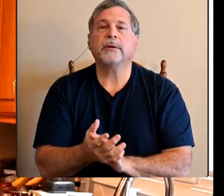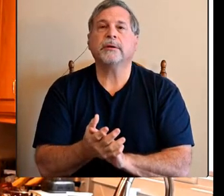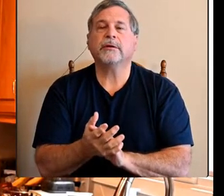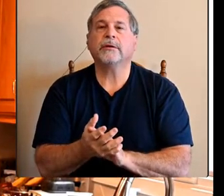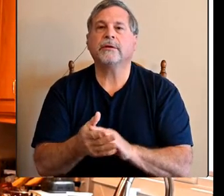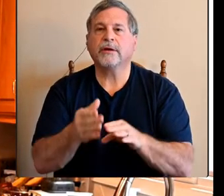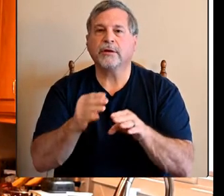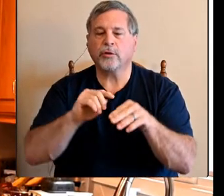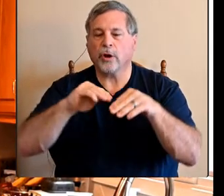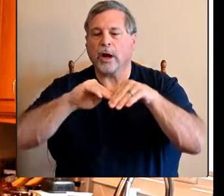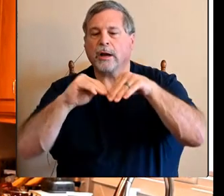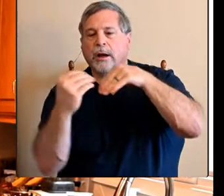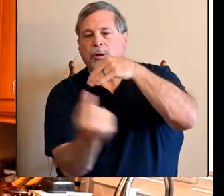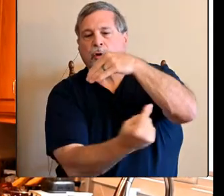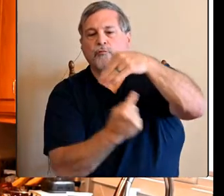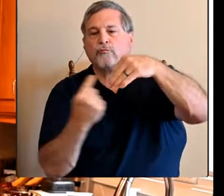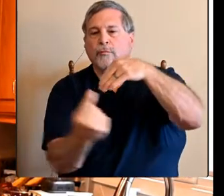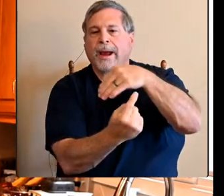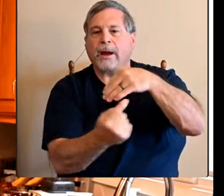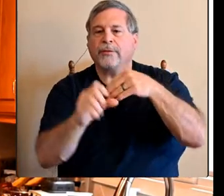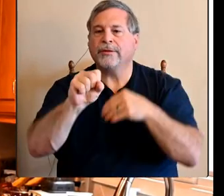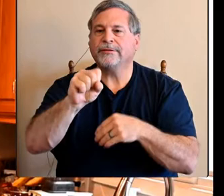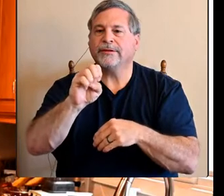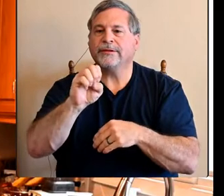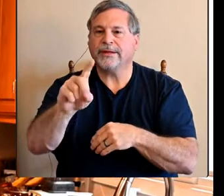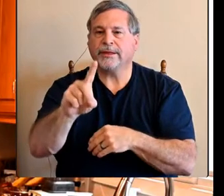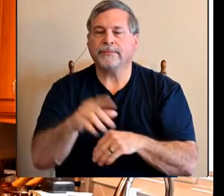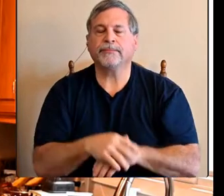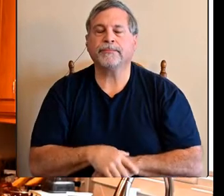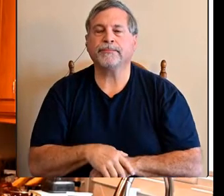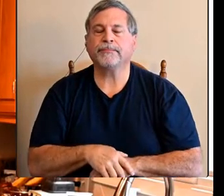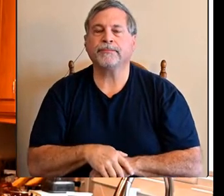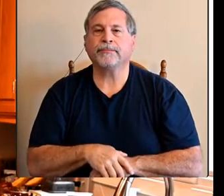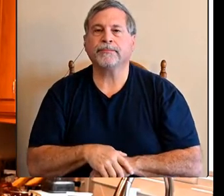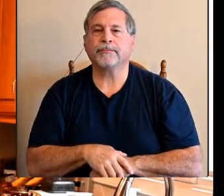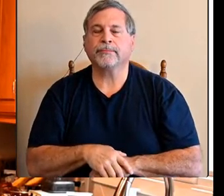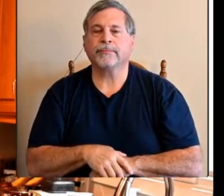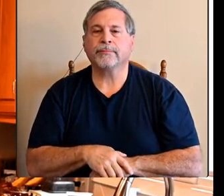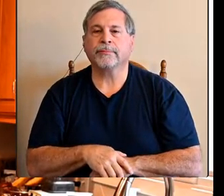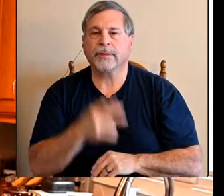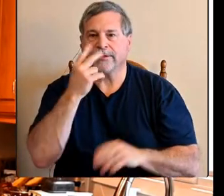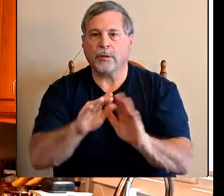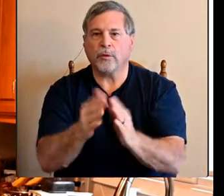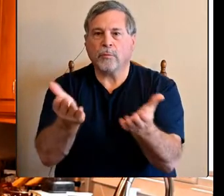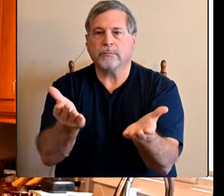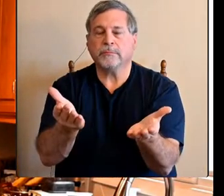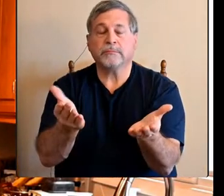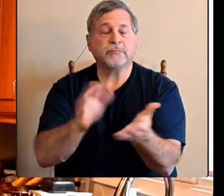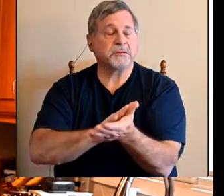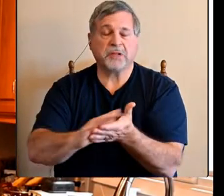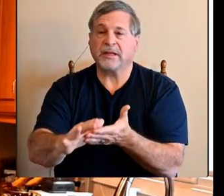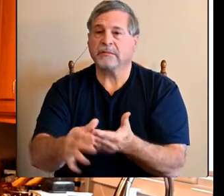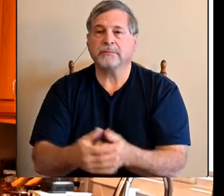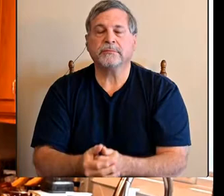you're going to slice around the seed like that see how it pulls apart really